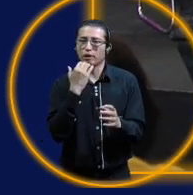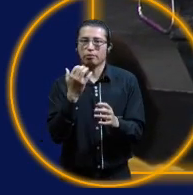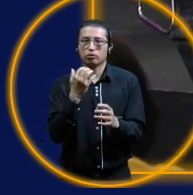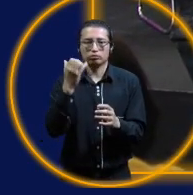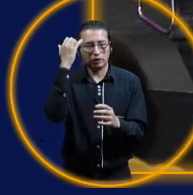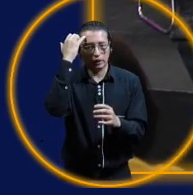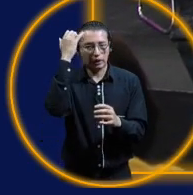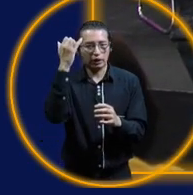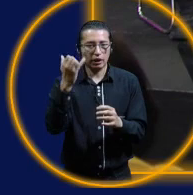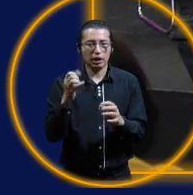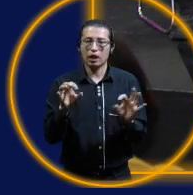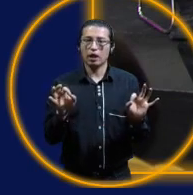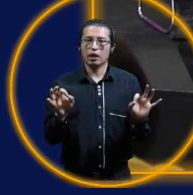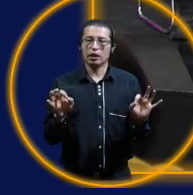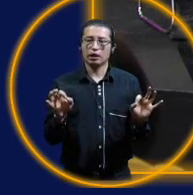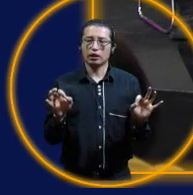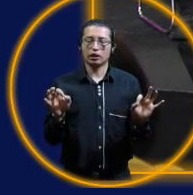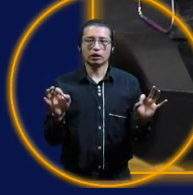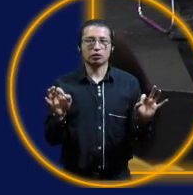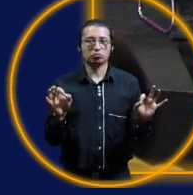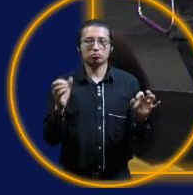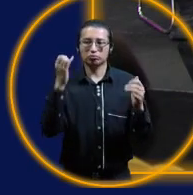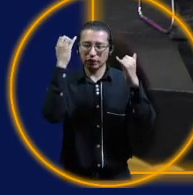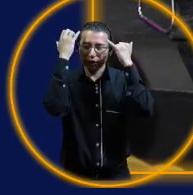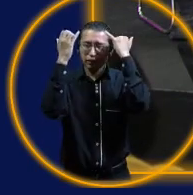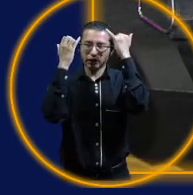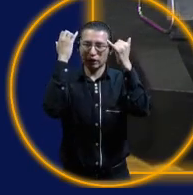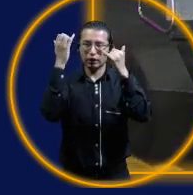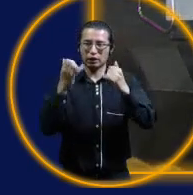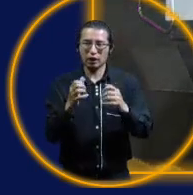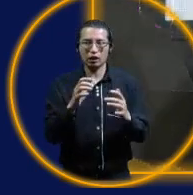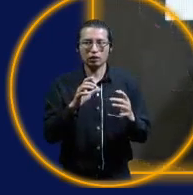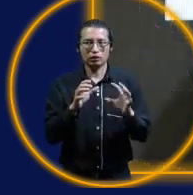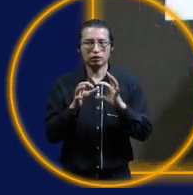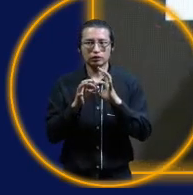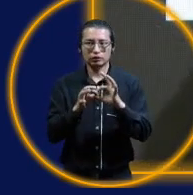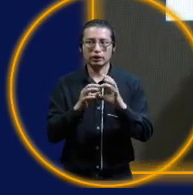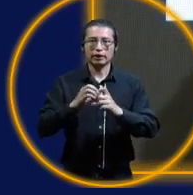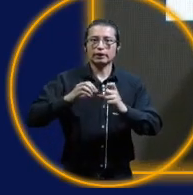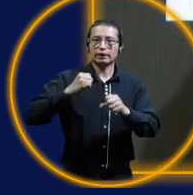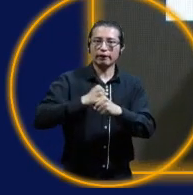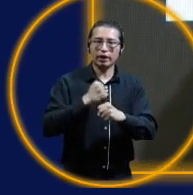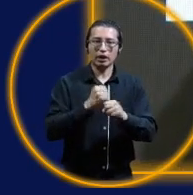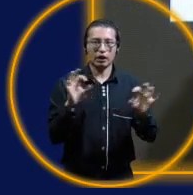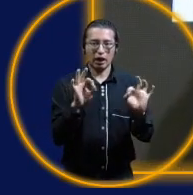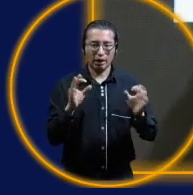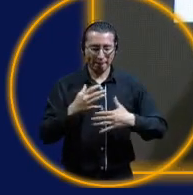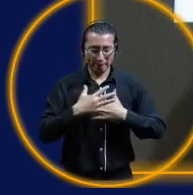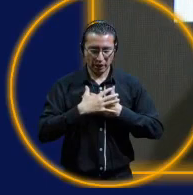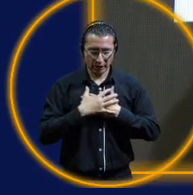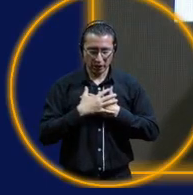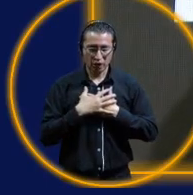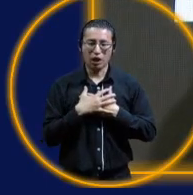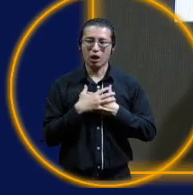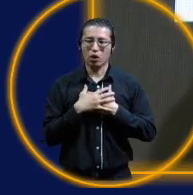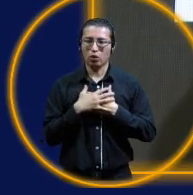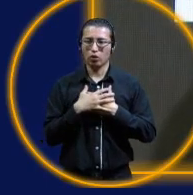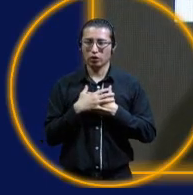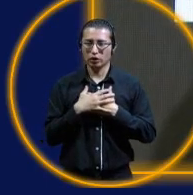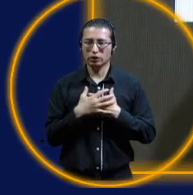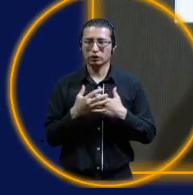like it'll necessarily work on social media or it's not a good fit, you should still put it there and maybe